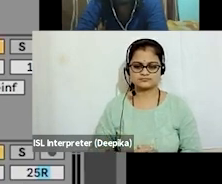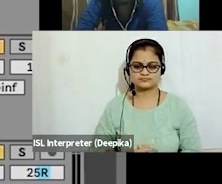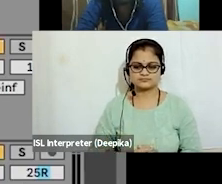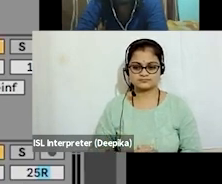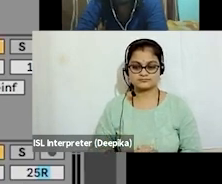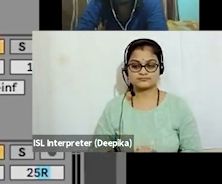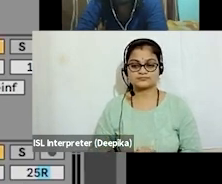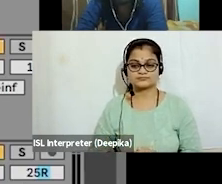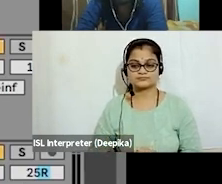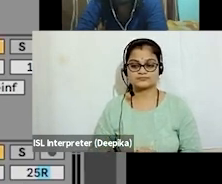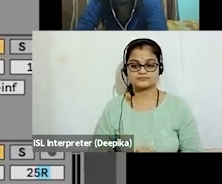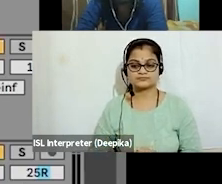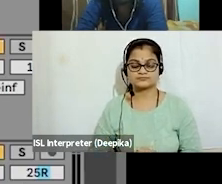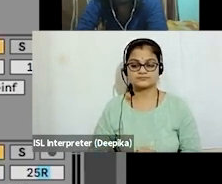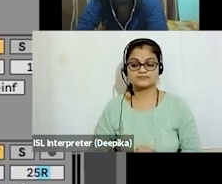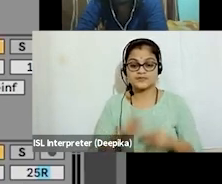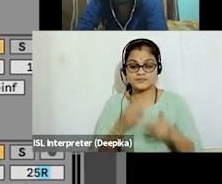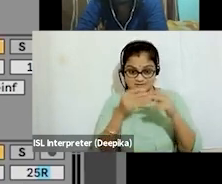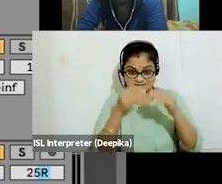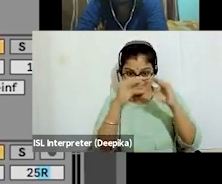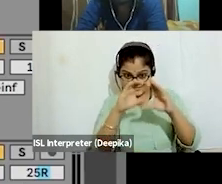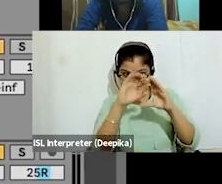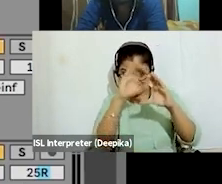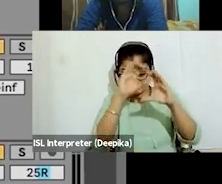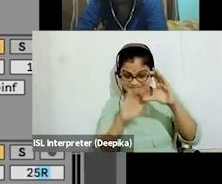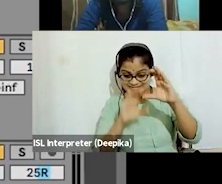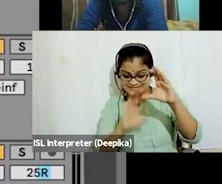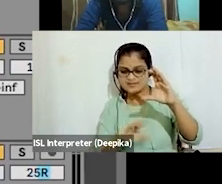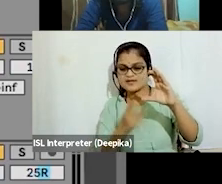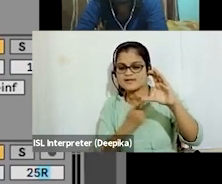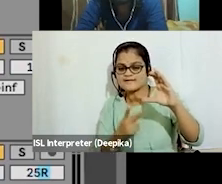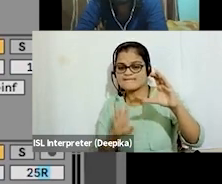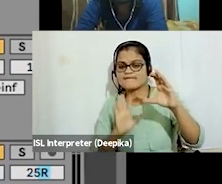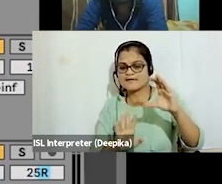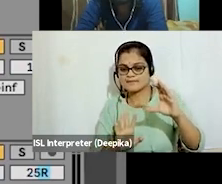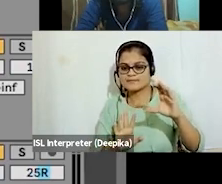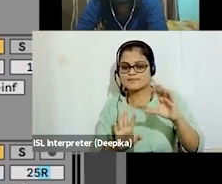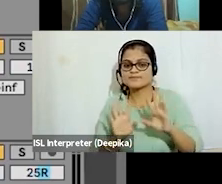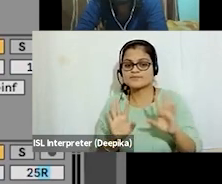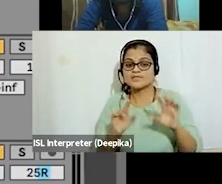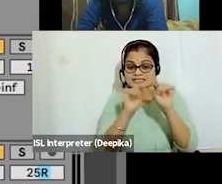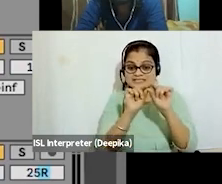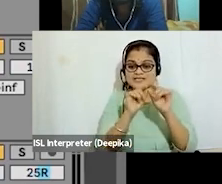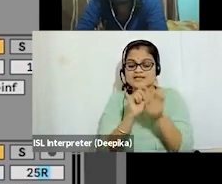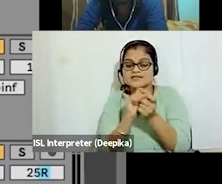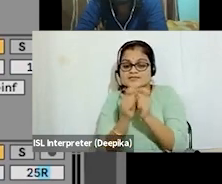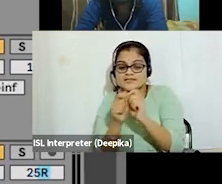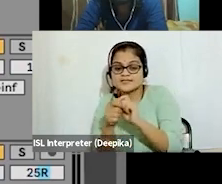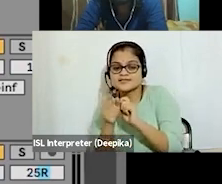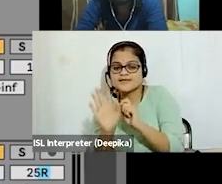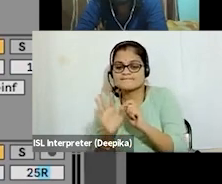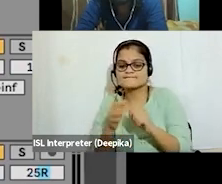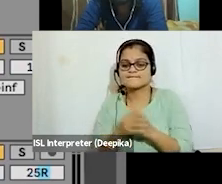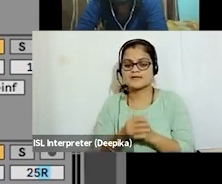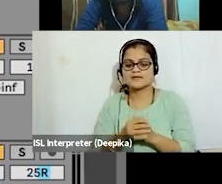So underneath, I have different portions of the same take, but I've pitched these up because kind of to